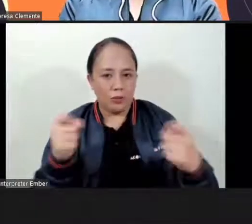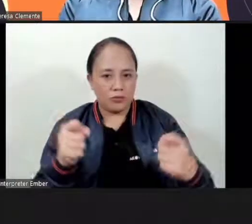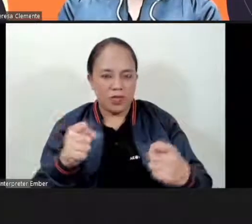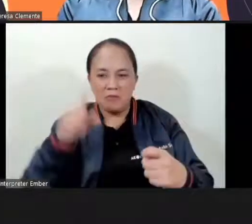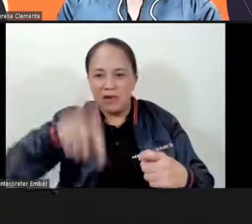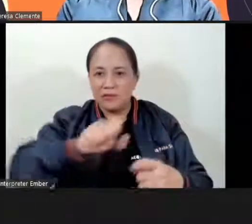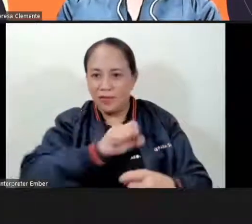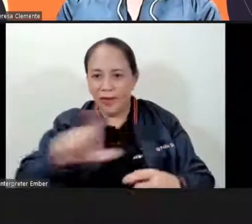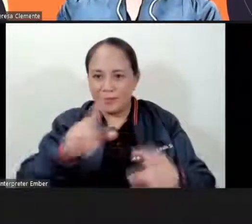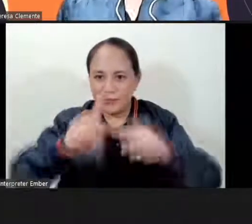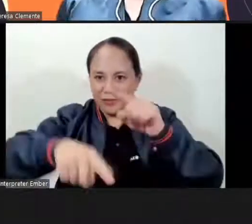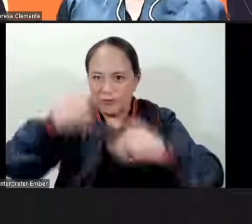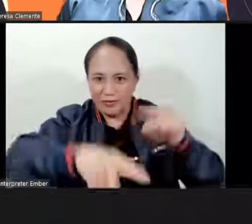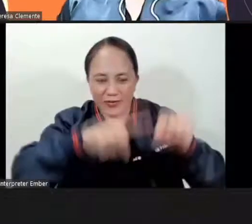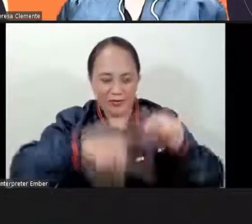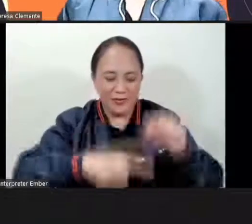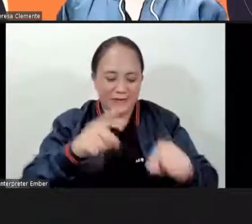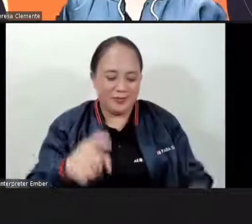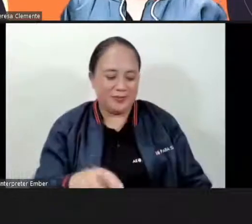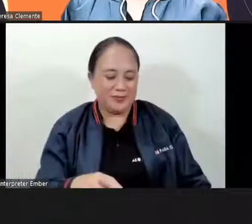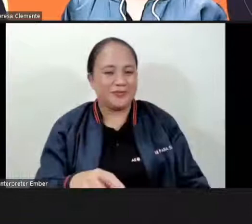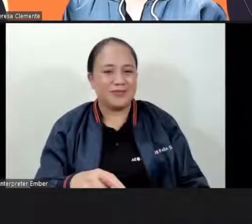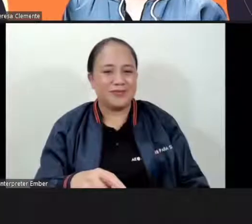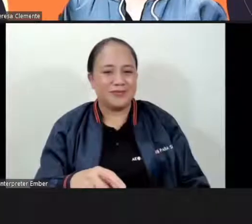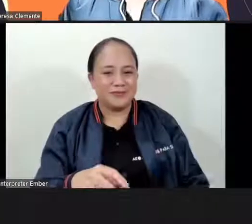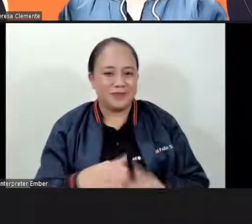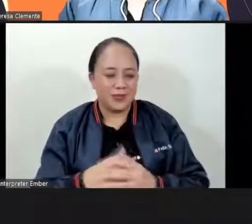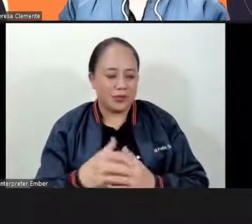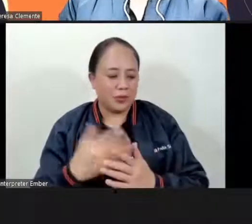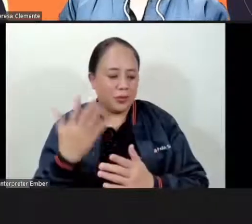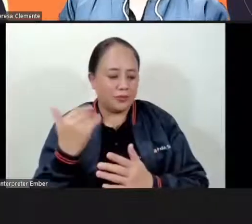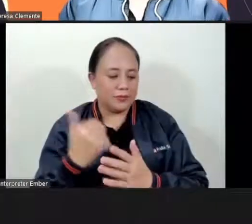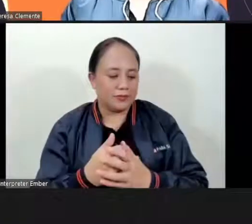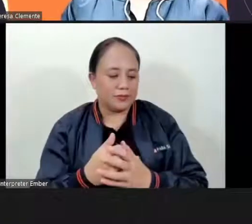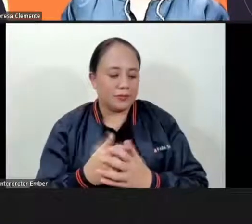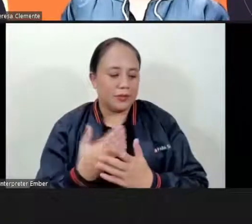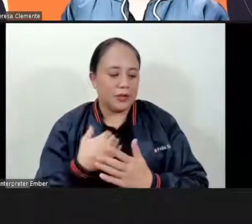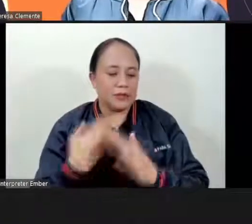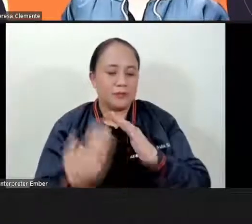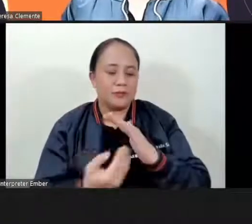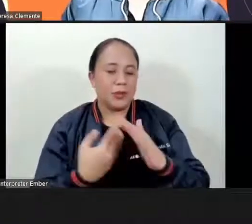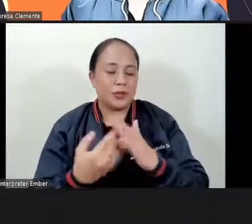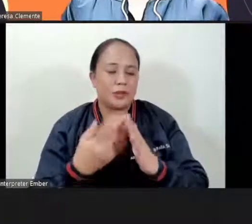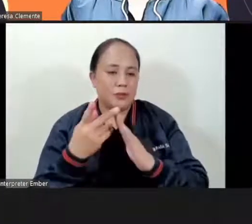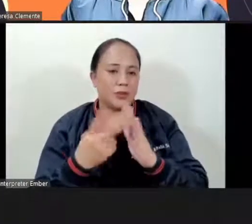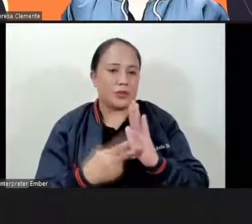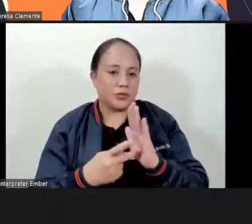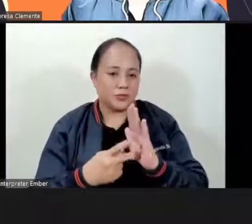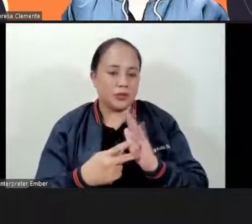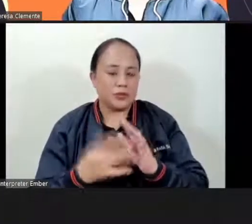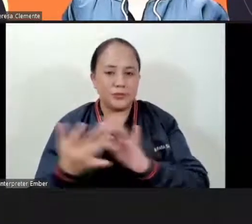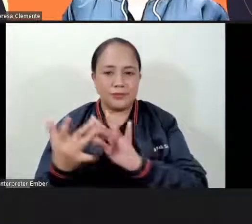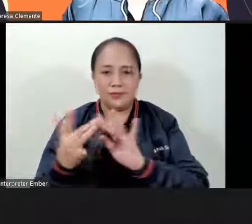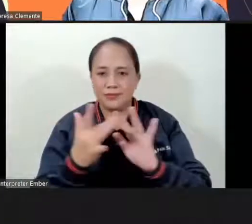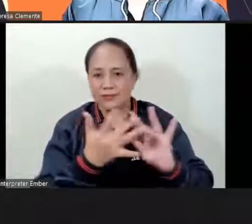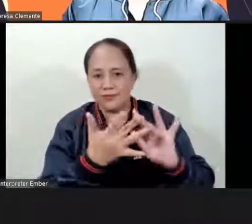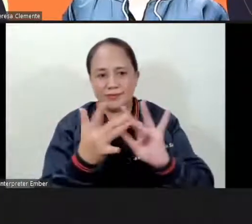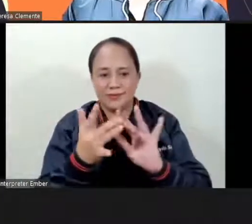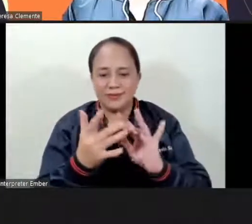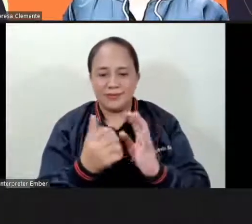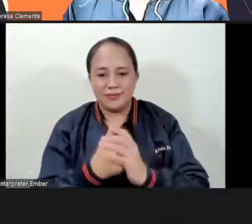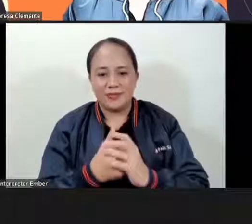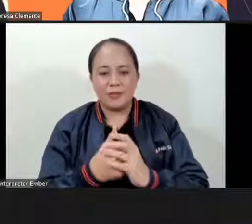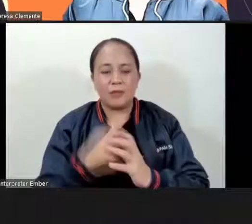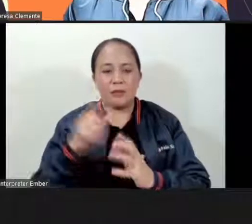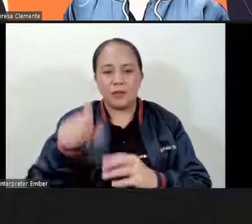mo, no? And that is a very very basic principle in networking, no? You have to